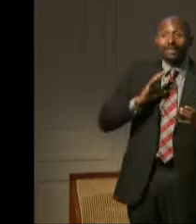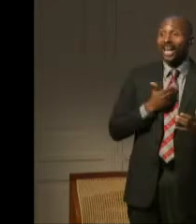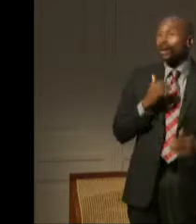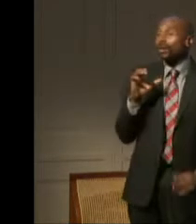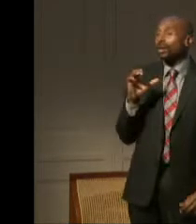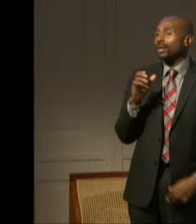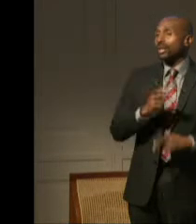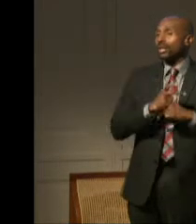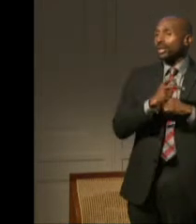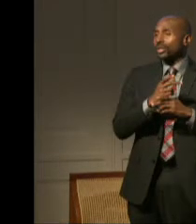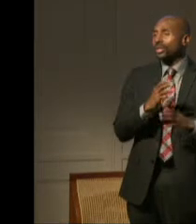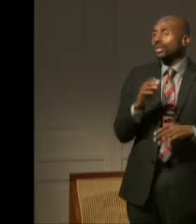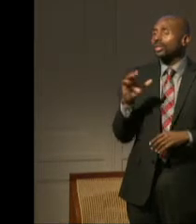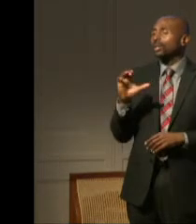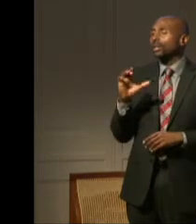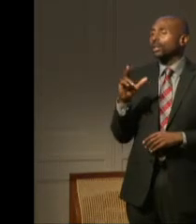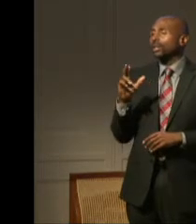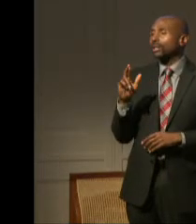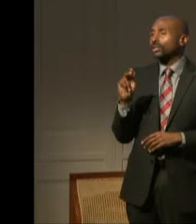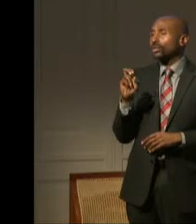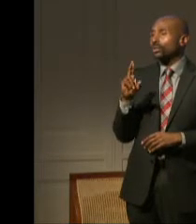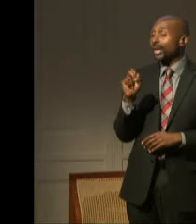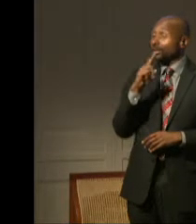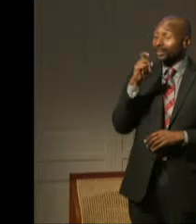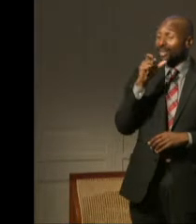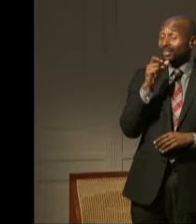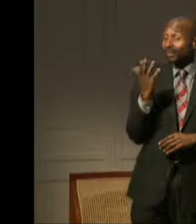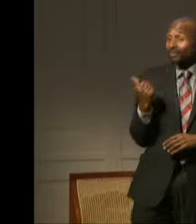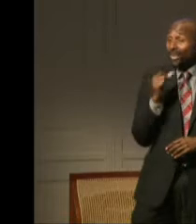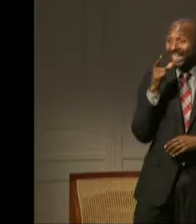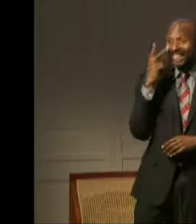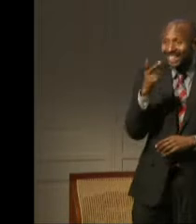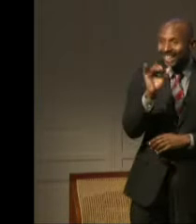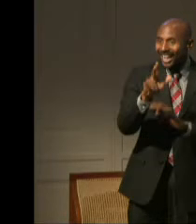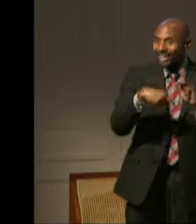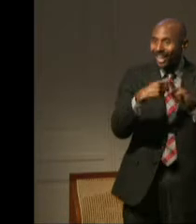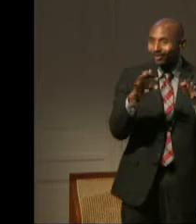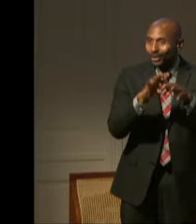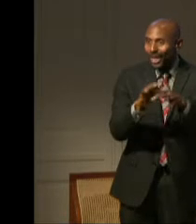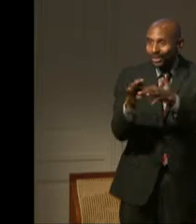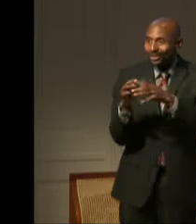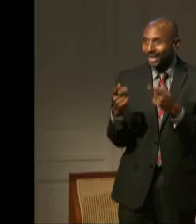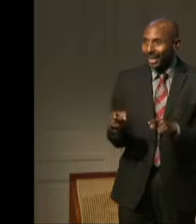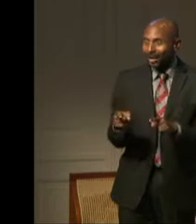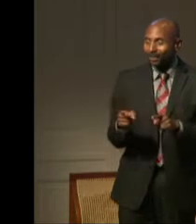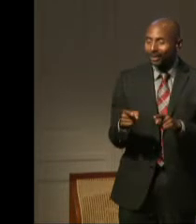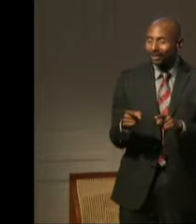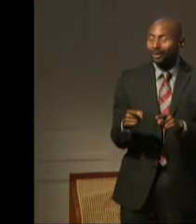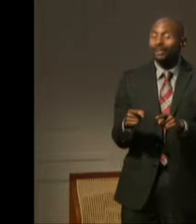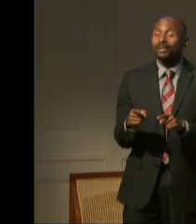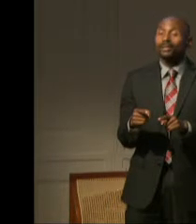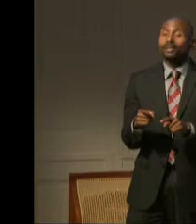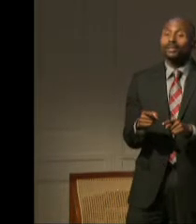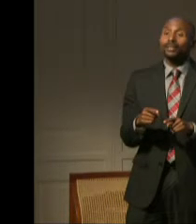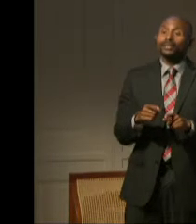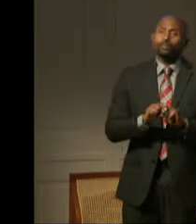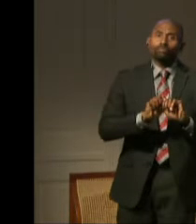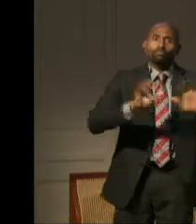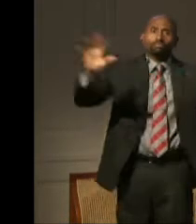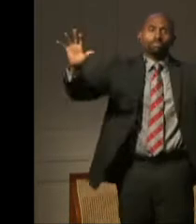who haven't seen some of these connections before and are seeing the collection, which they've known in their